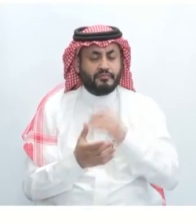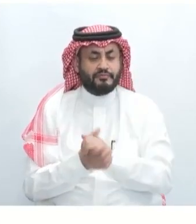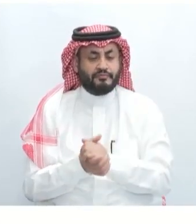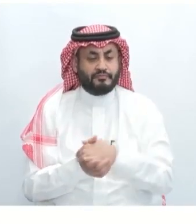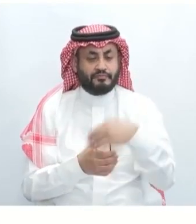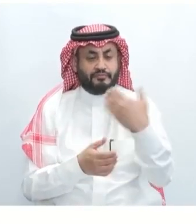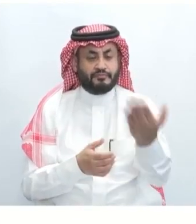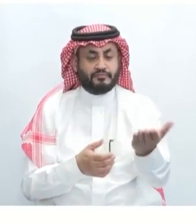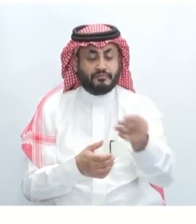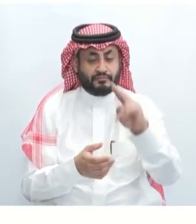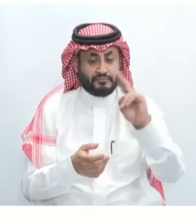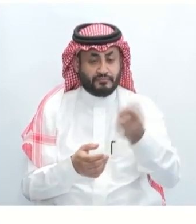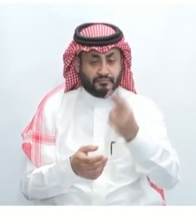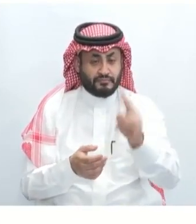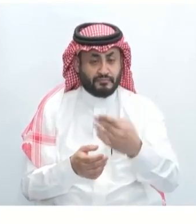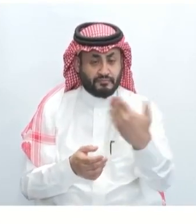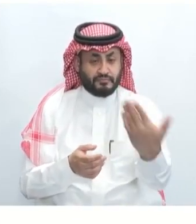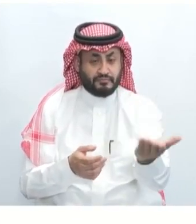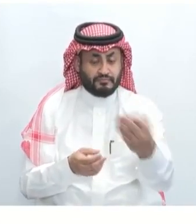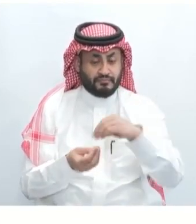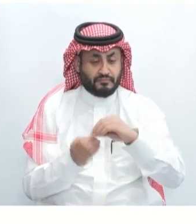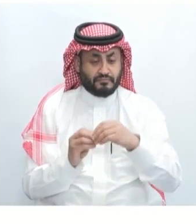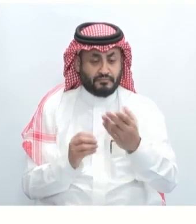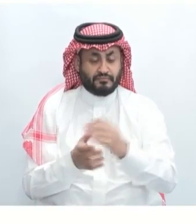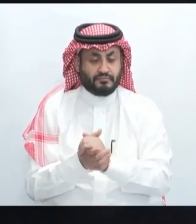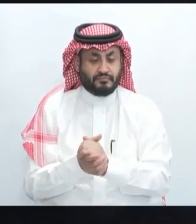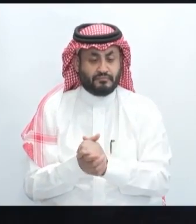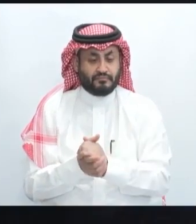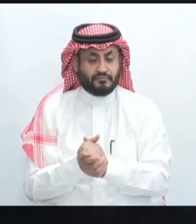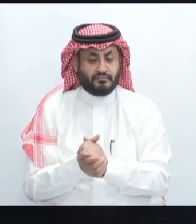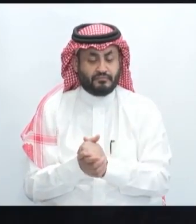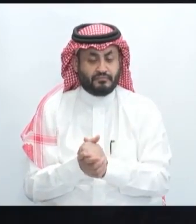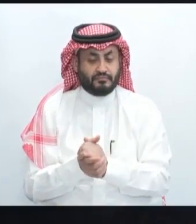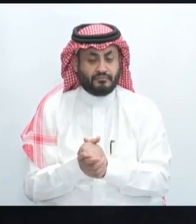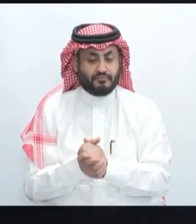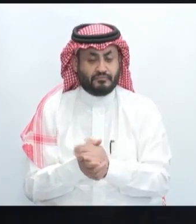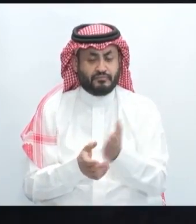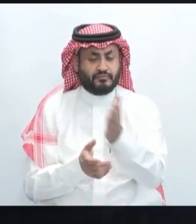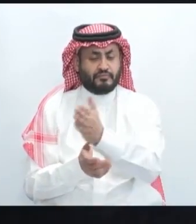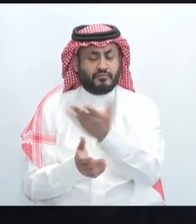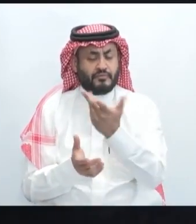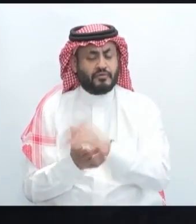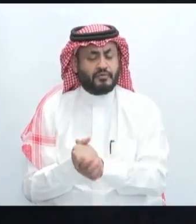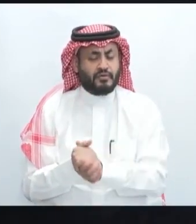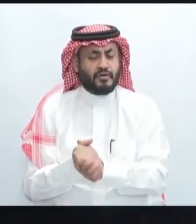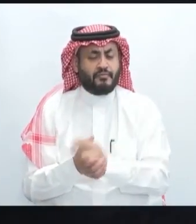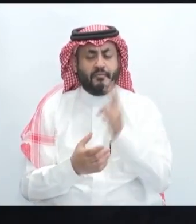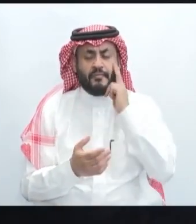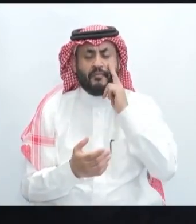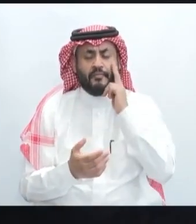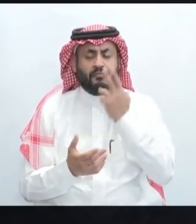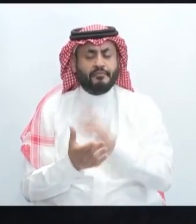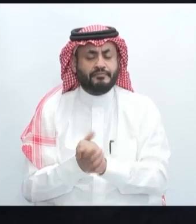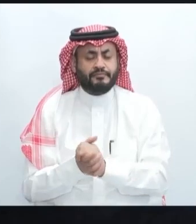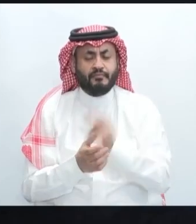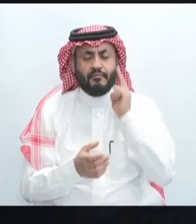excellent. So you can what? Color this shape, okay? So color it with purple. Okay, here, is it pink?